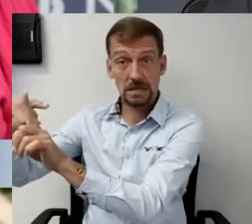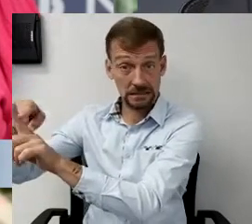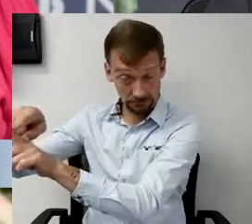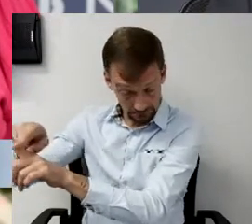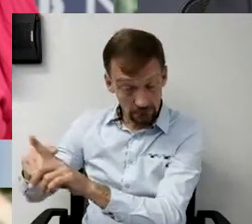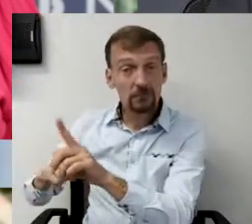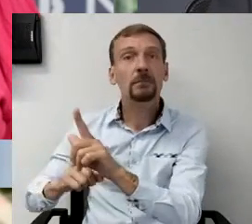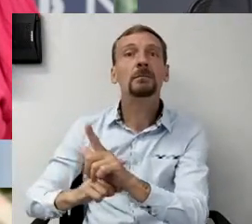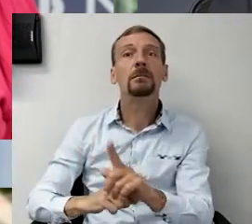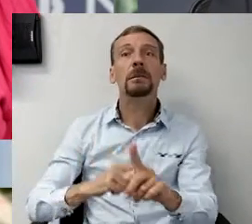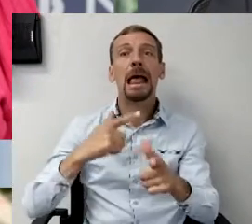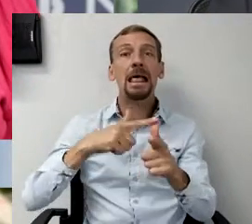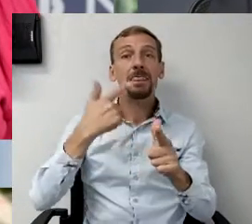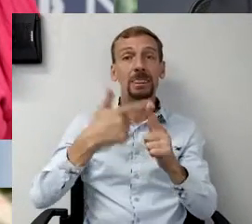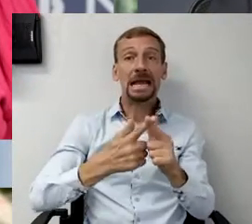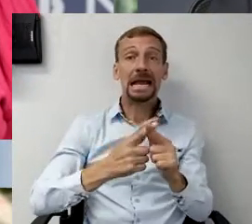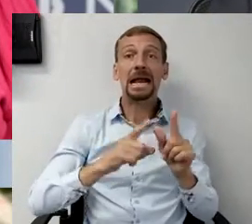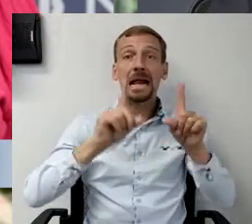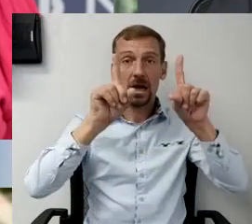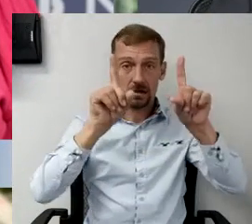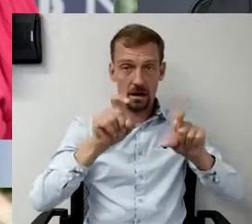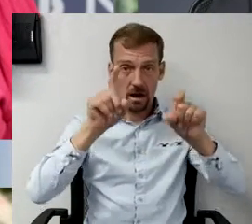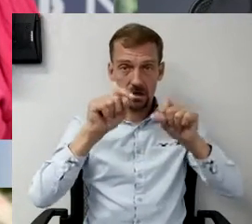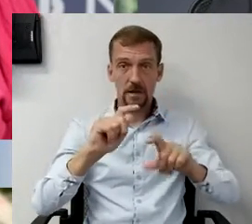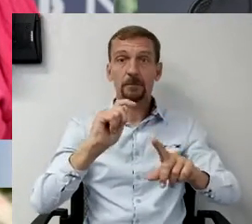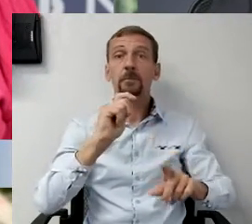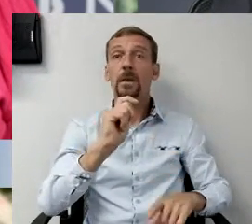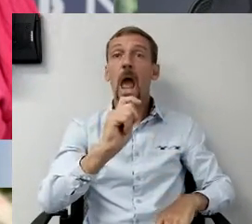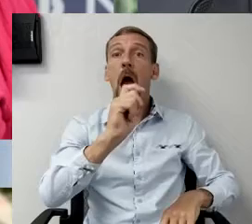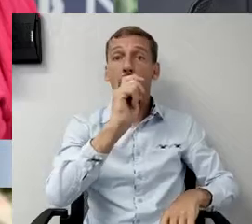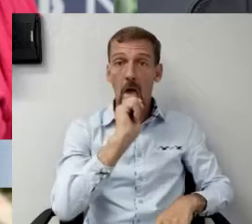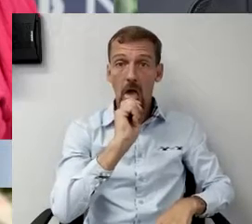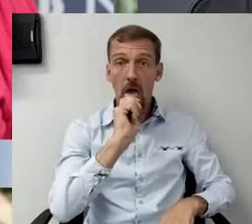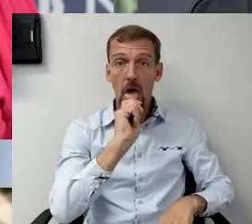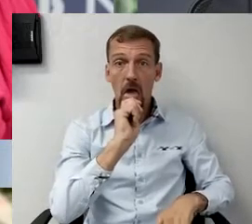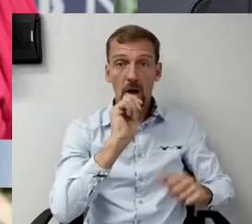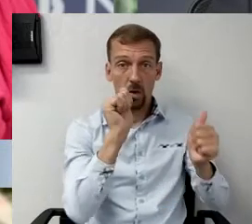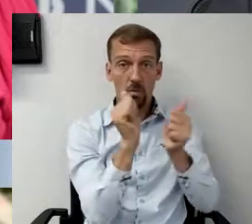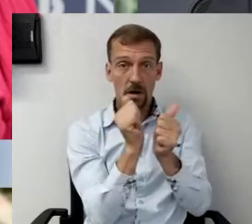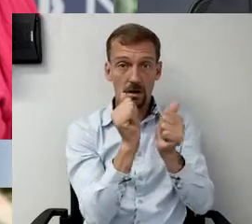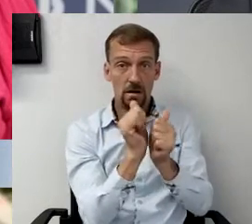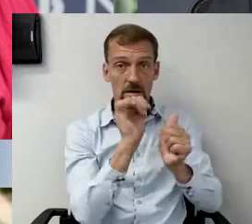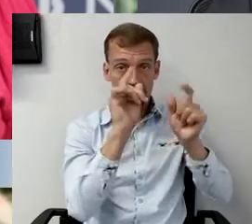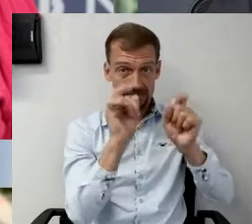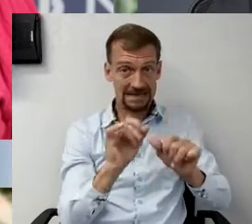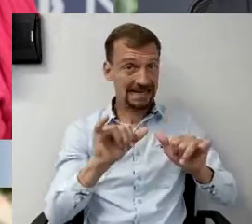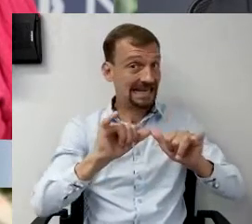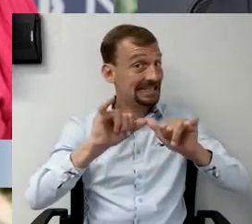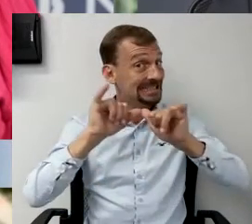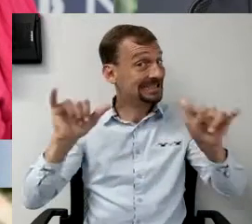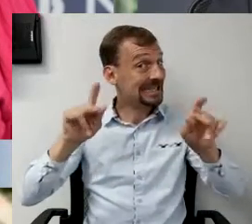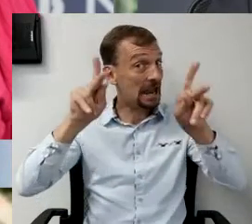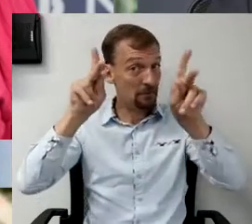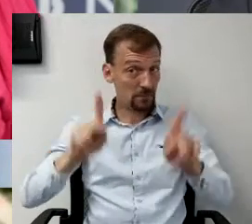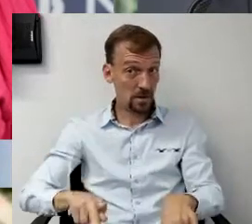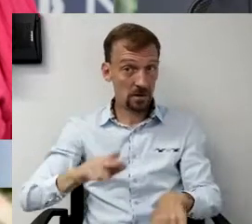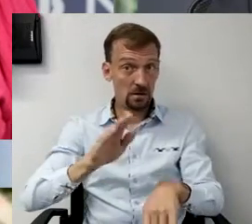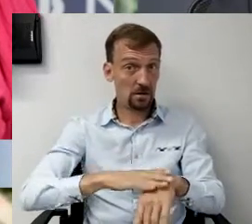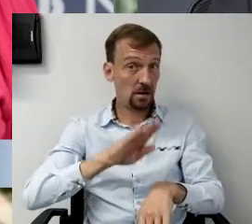then tested it using saliva on their Binax